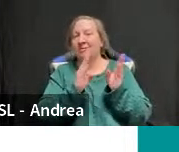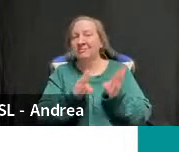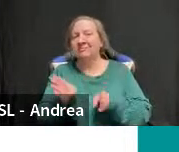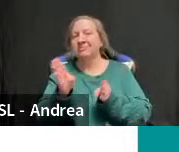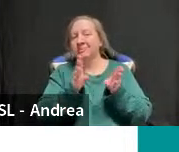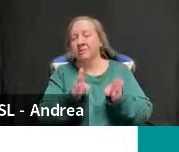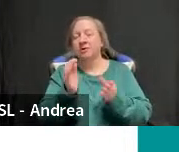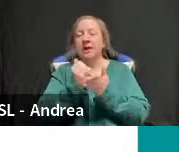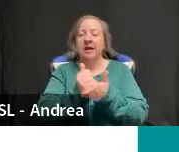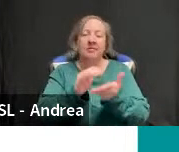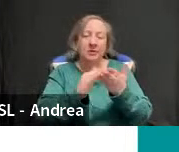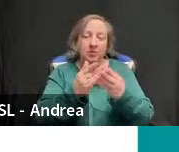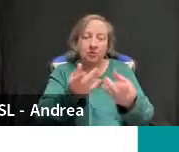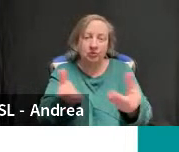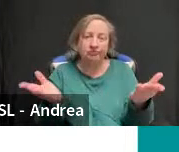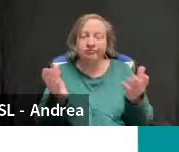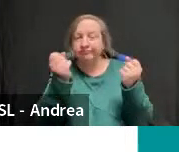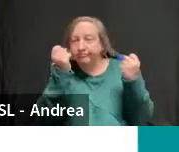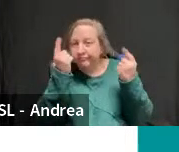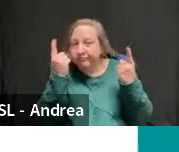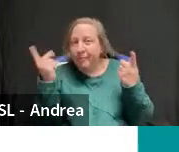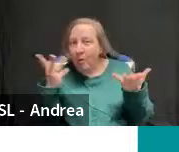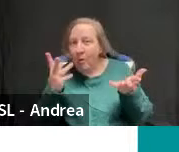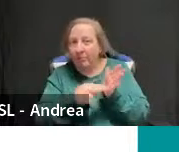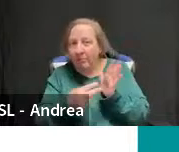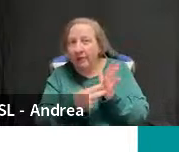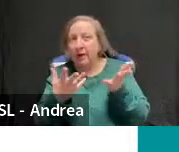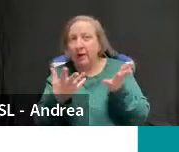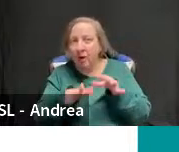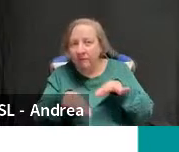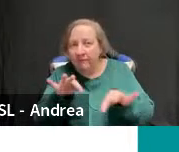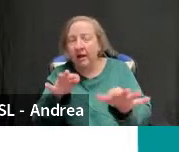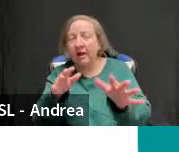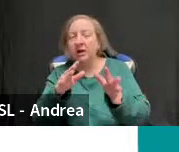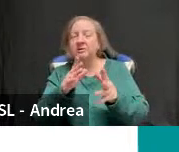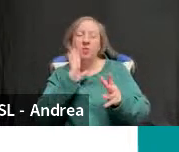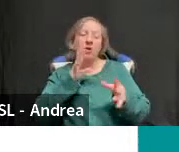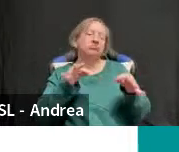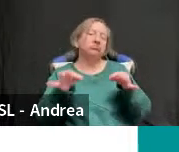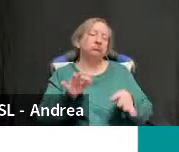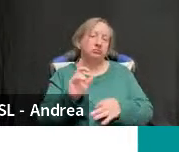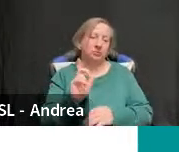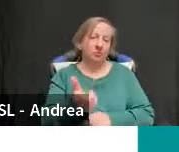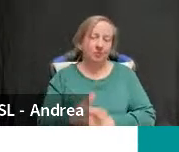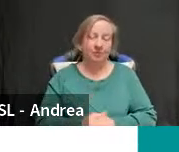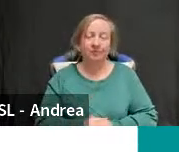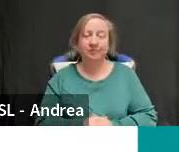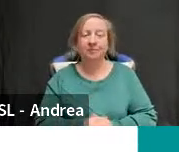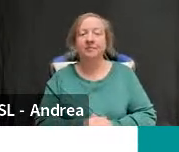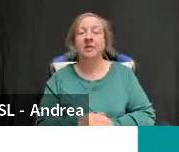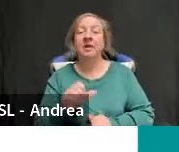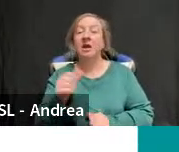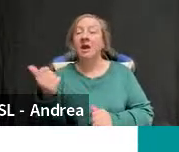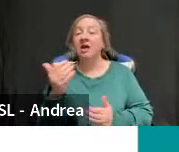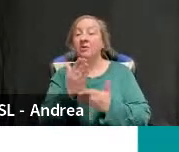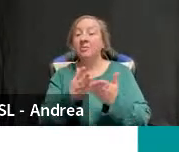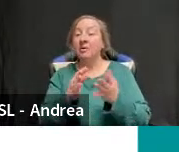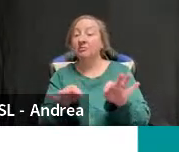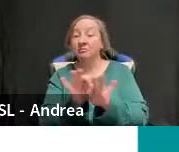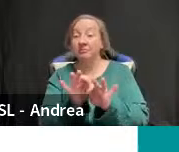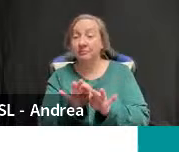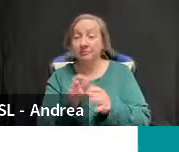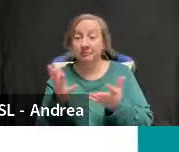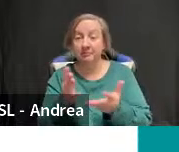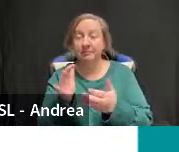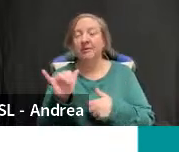members understand the findings, and we'll get into those details later. Another thing that is important is this document,